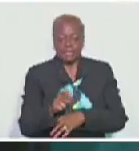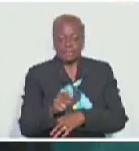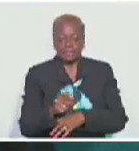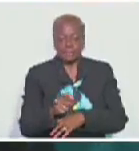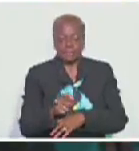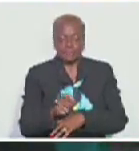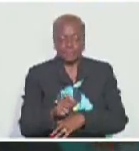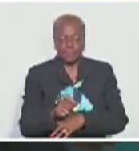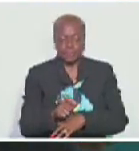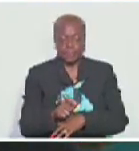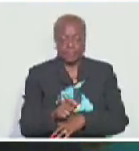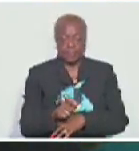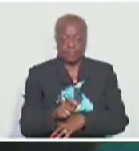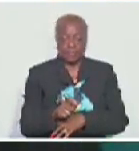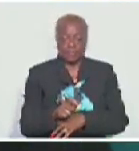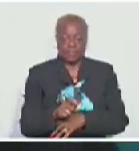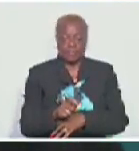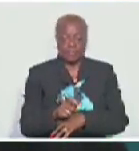do have